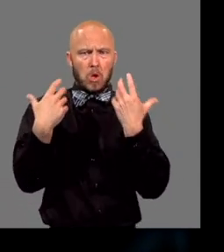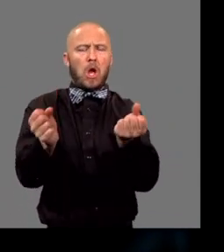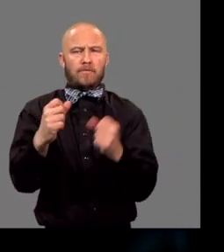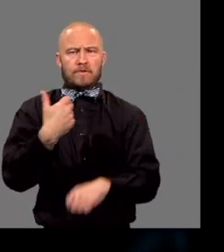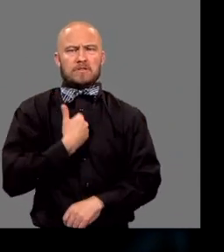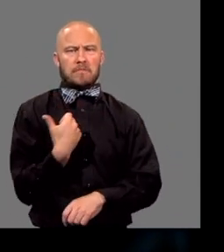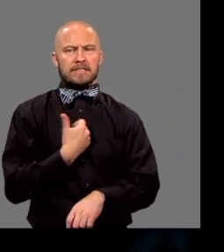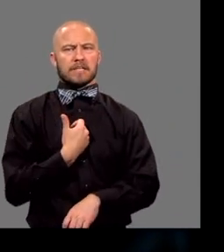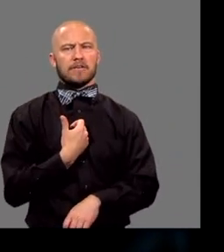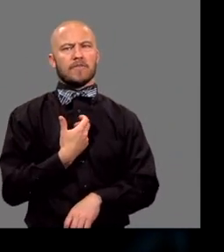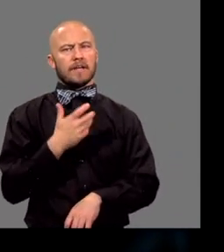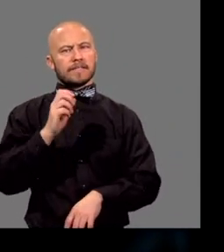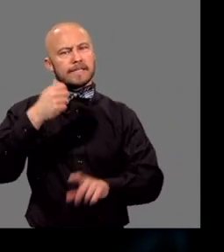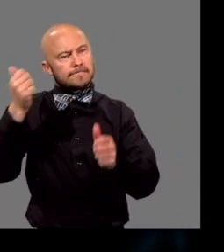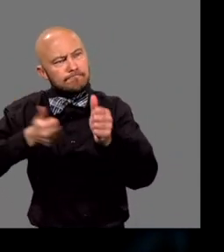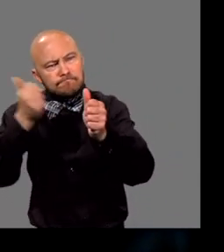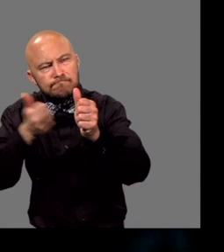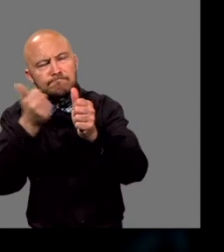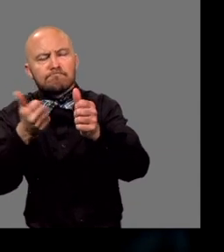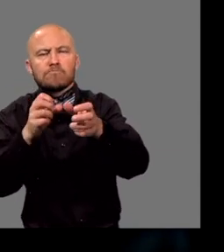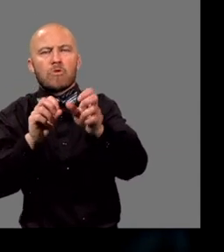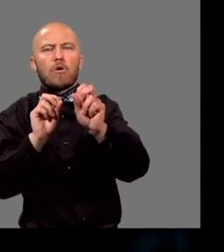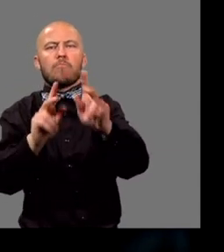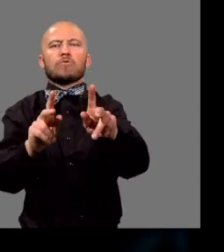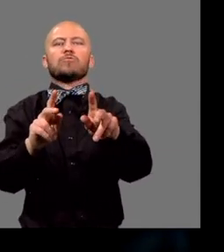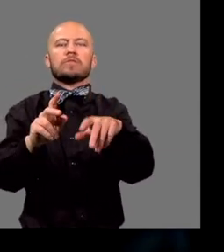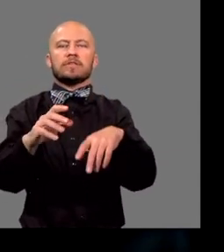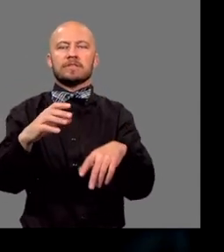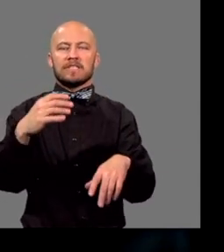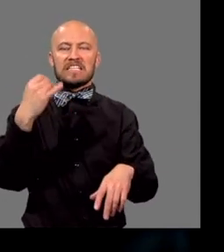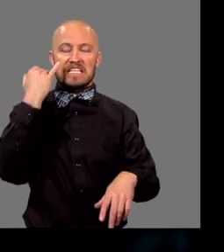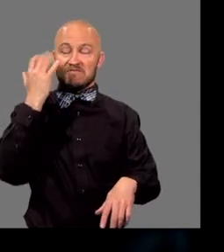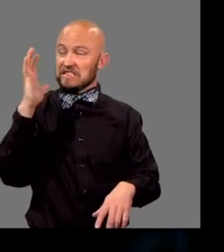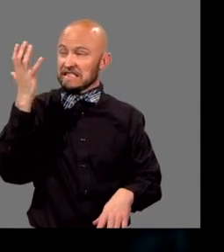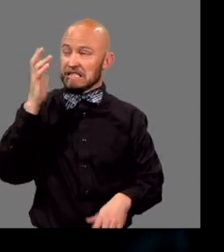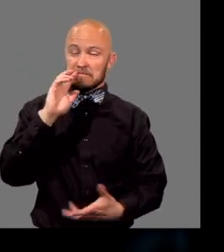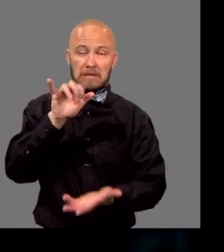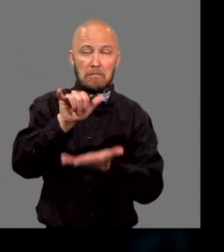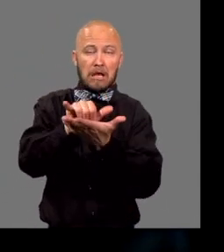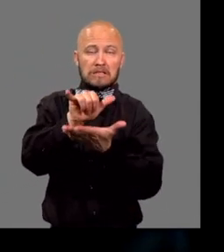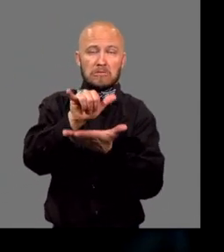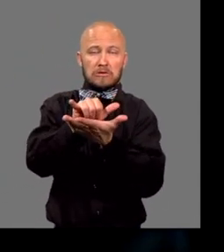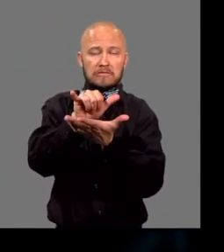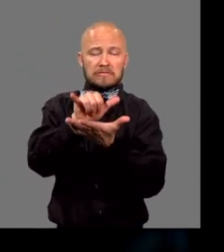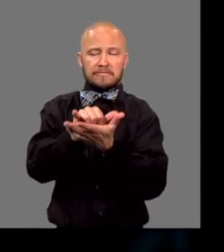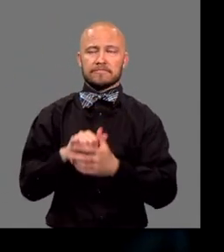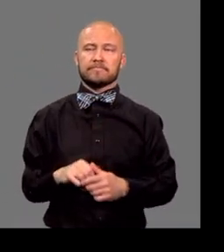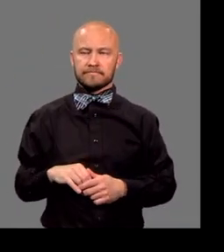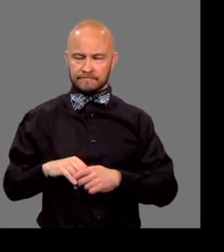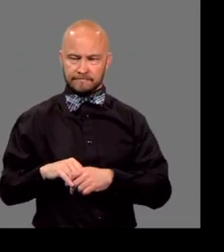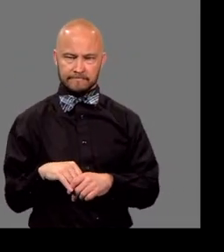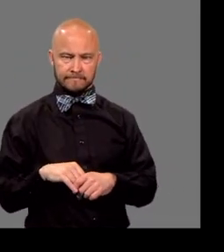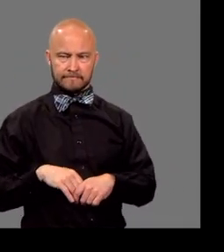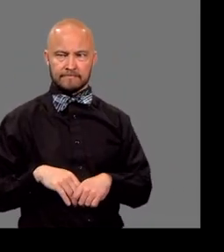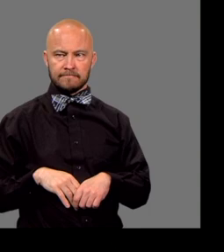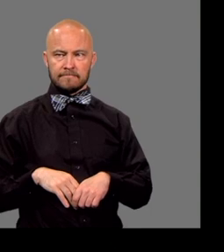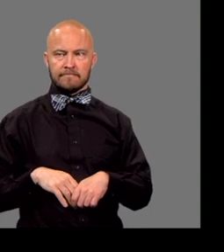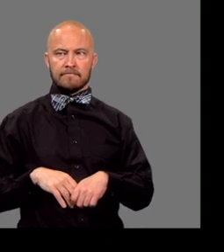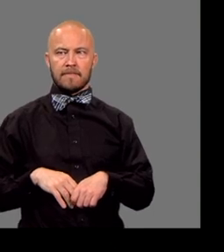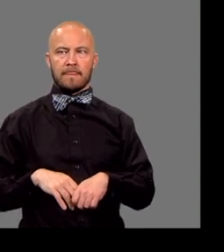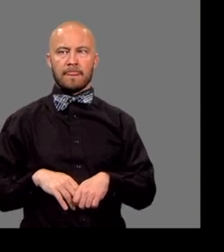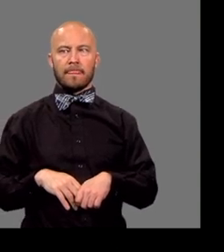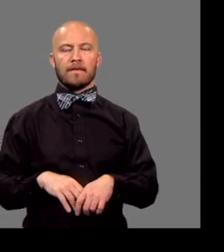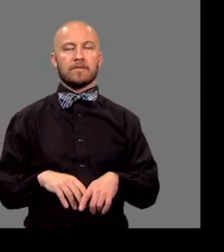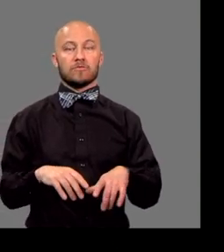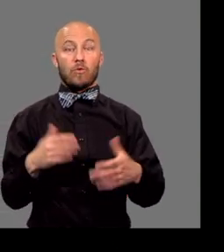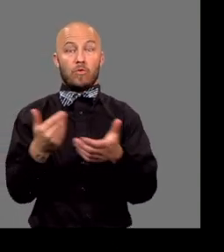myself to pursue those opportunities even when they seemed impossibly beyond my reach. As I took on